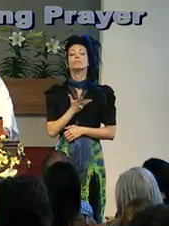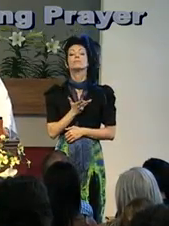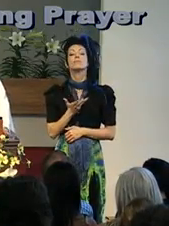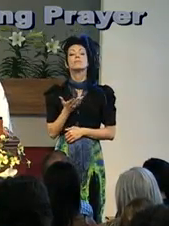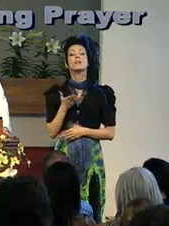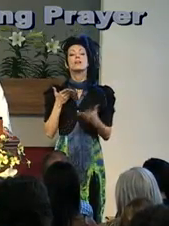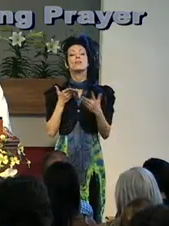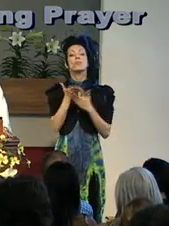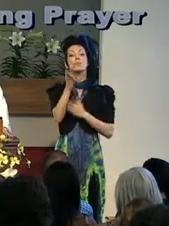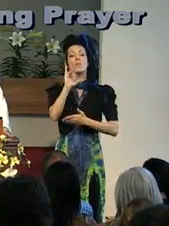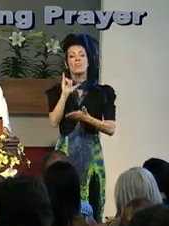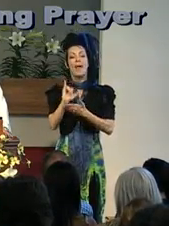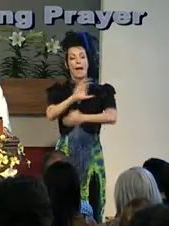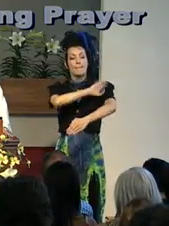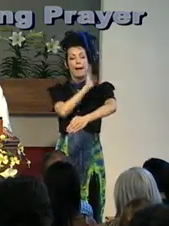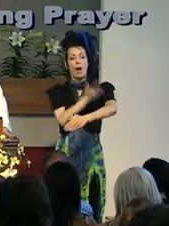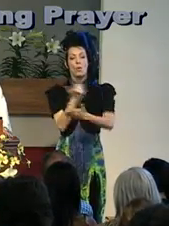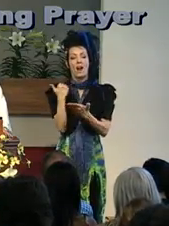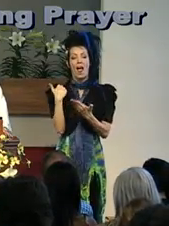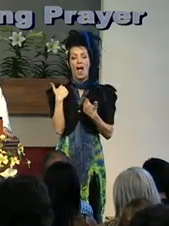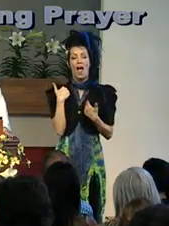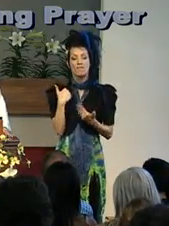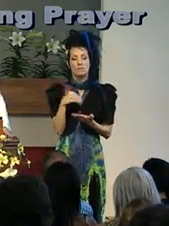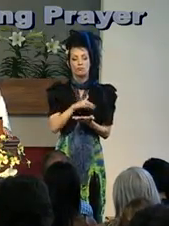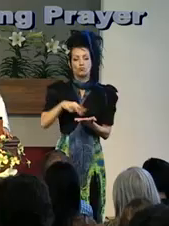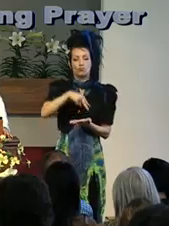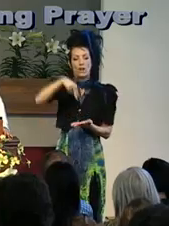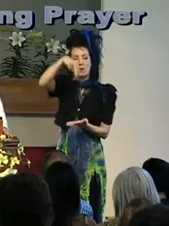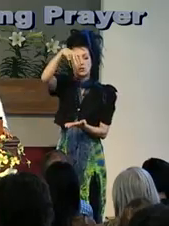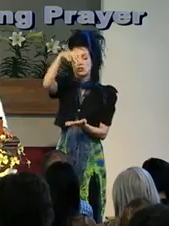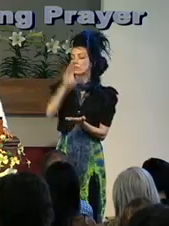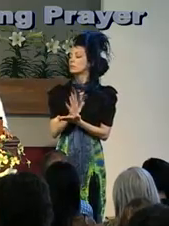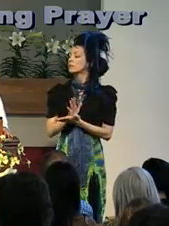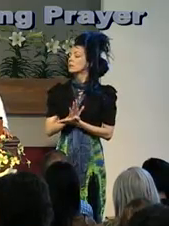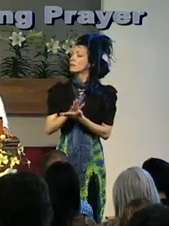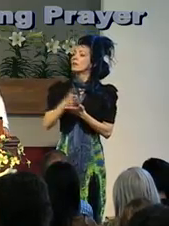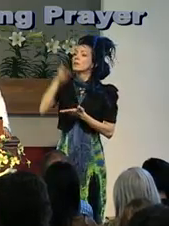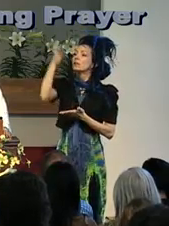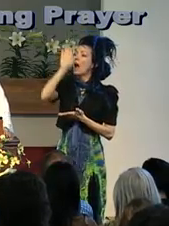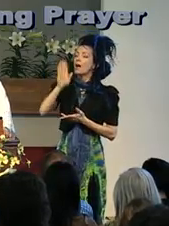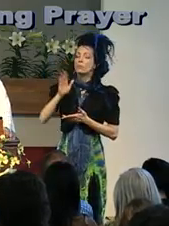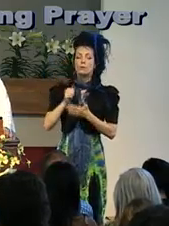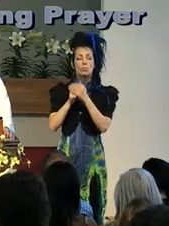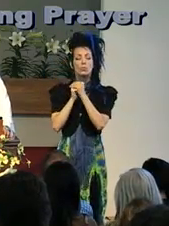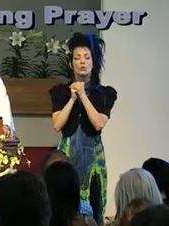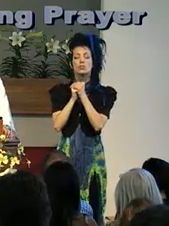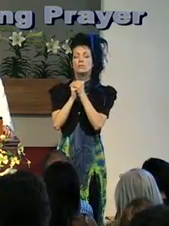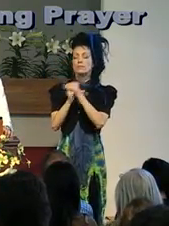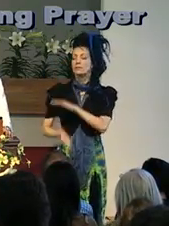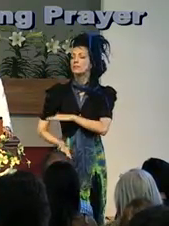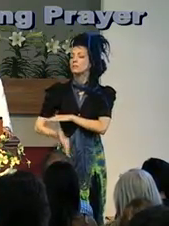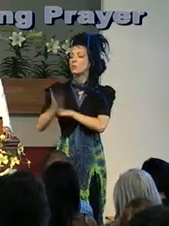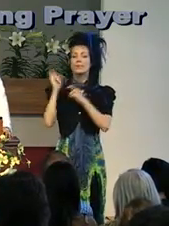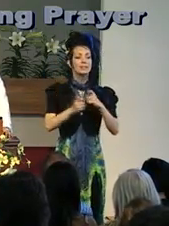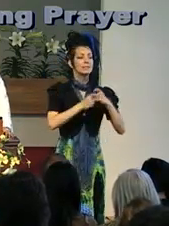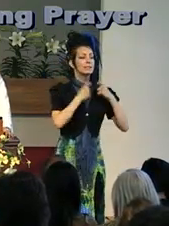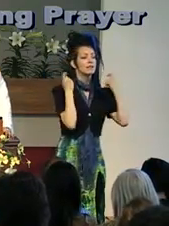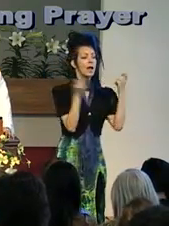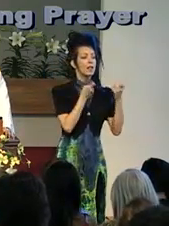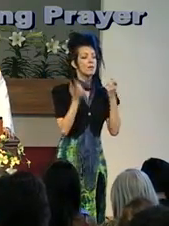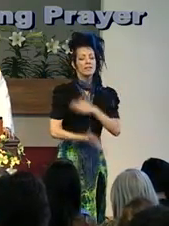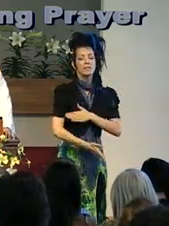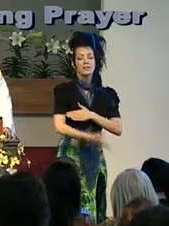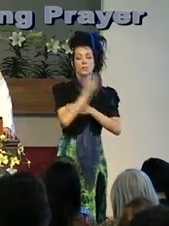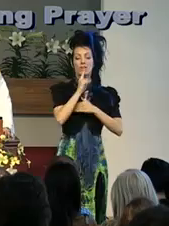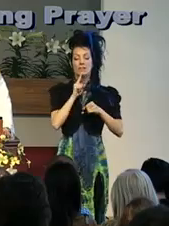is resurrection. So may God be honored as we worship this morning, as we celebrate this morning, and as we make a